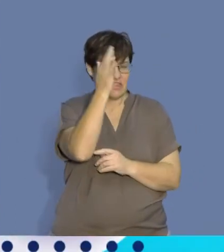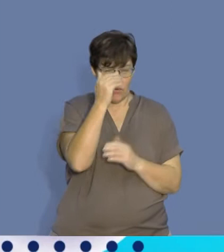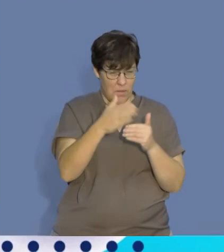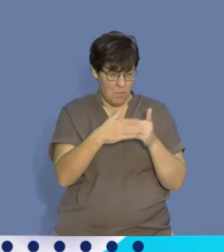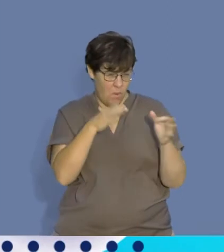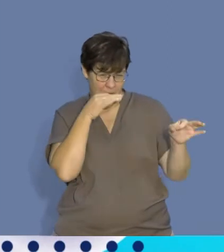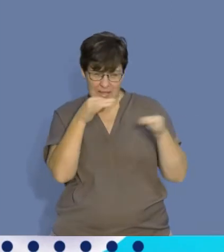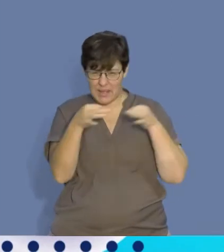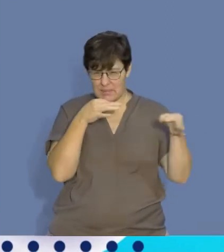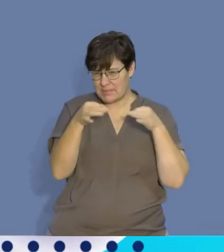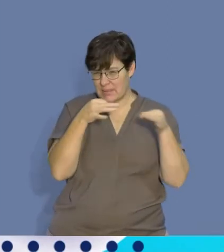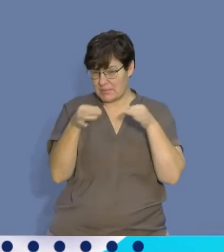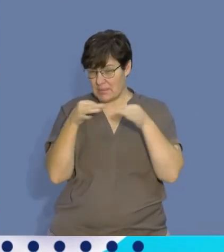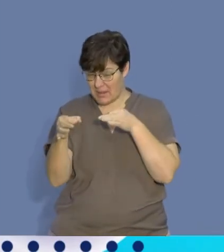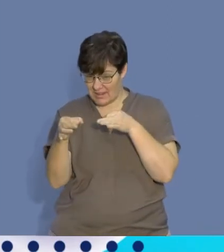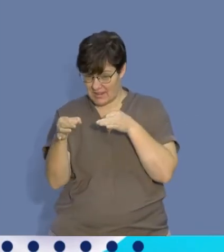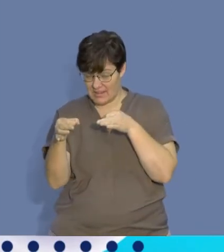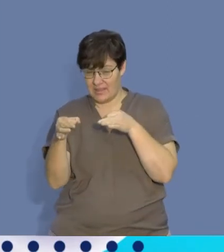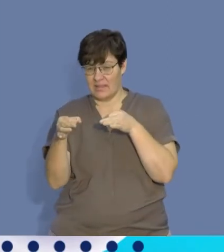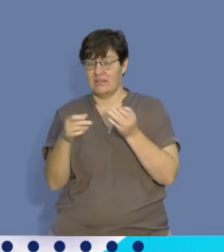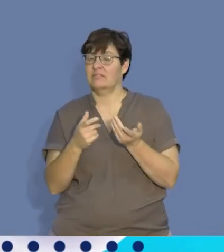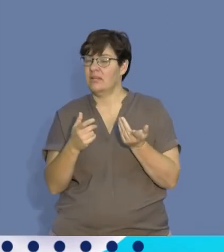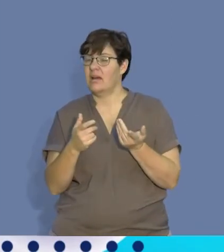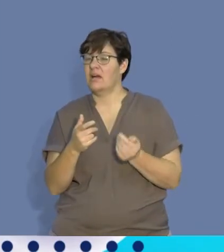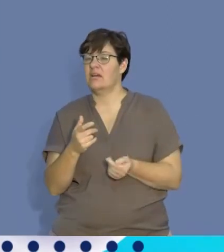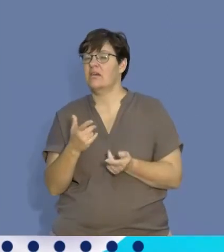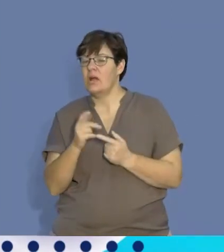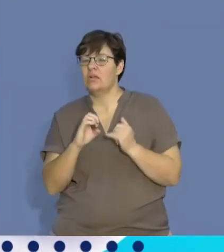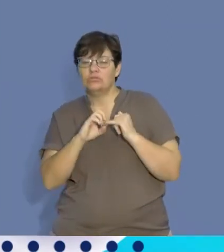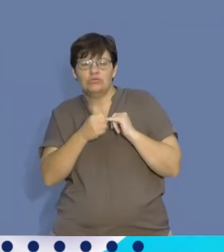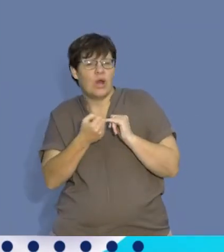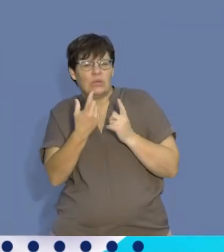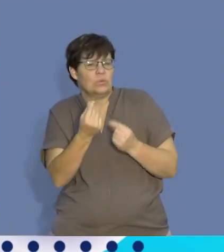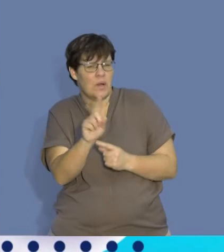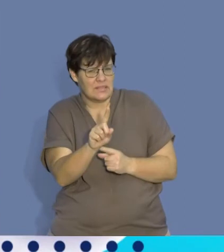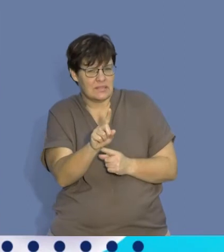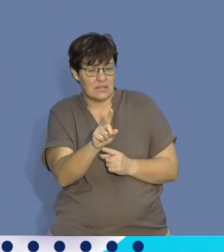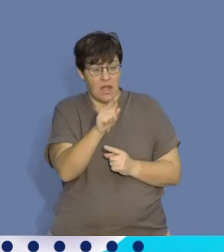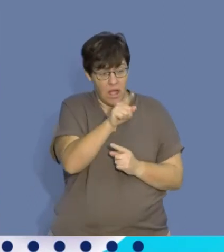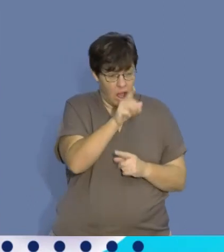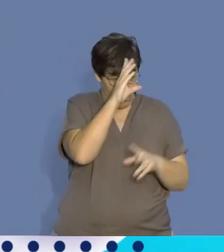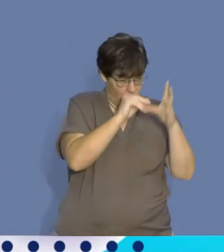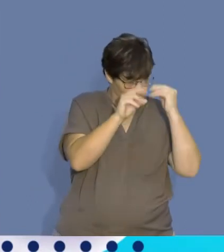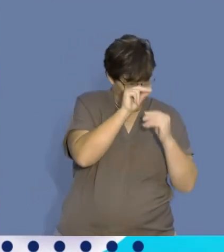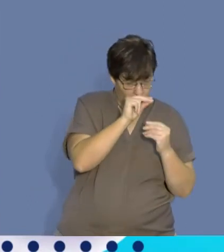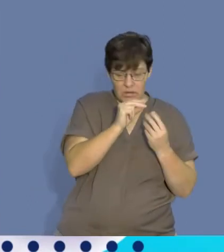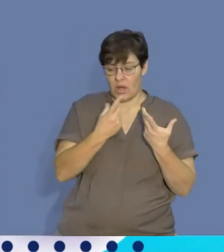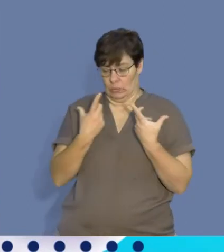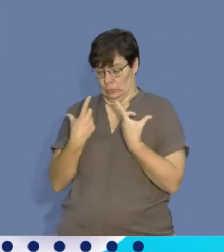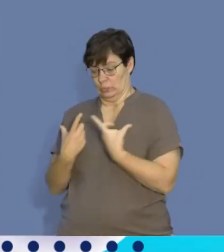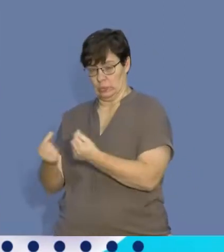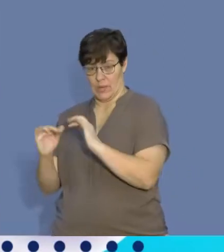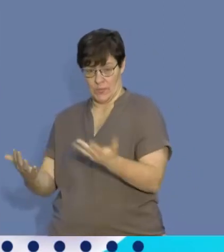some explanations that need to go with it. But we're going to now try and apply what we've learned. Okay,